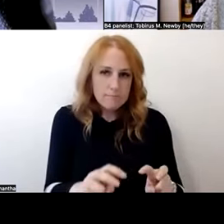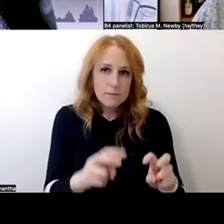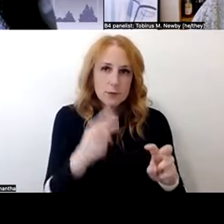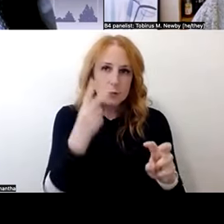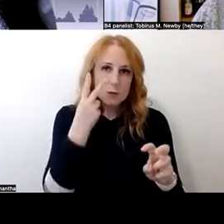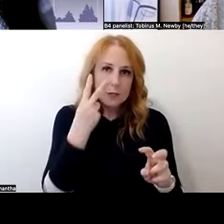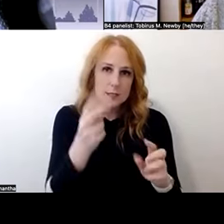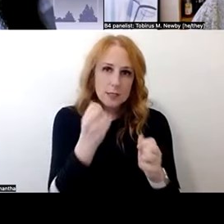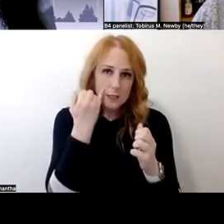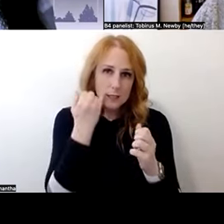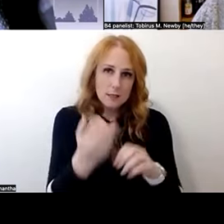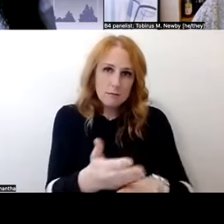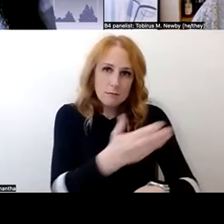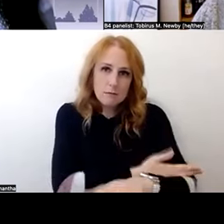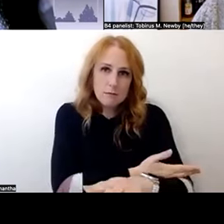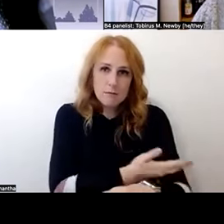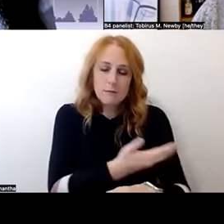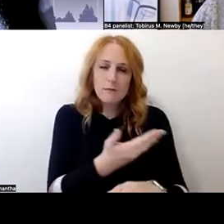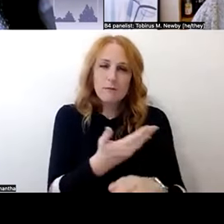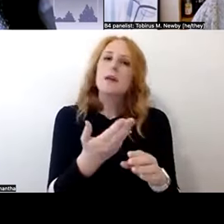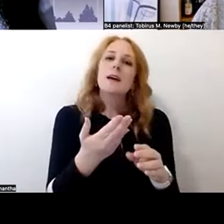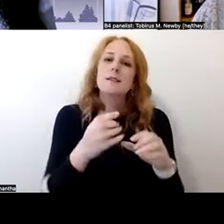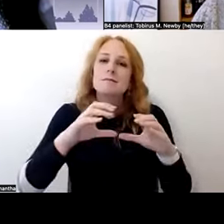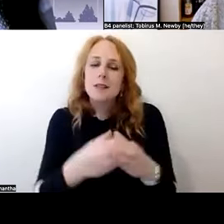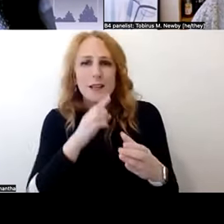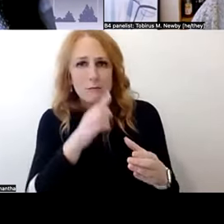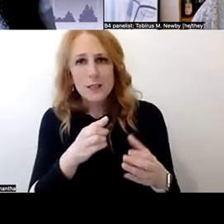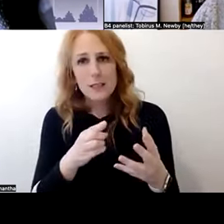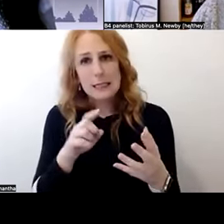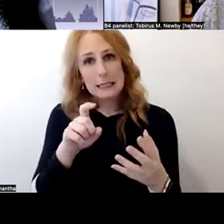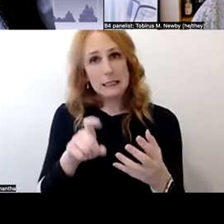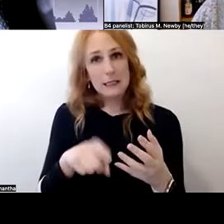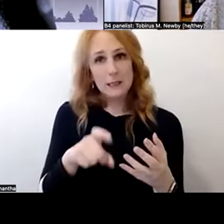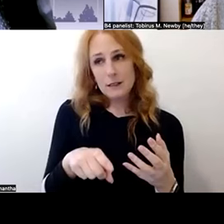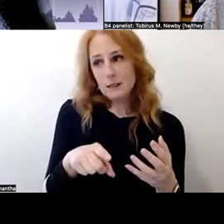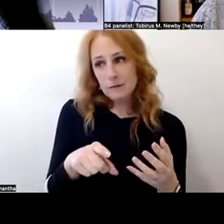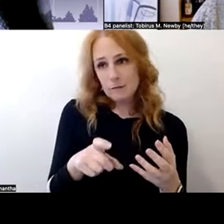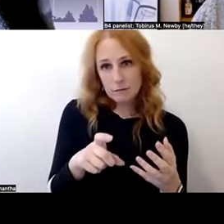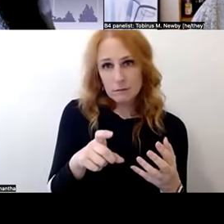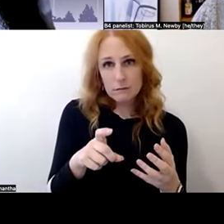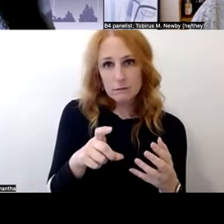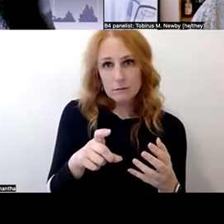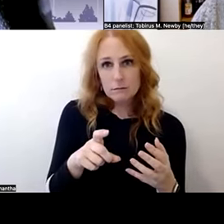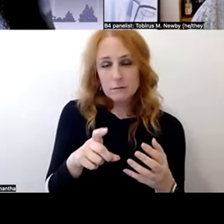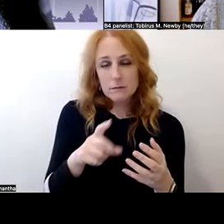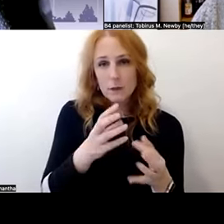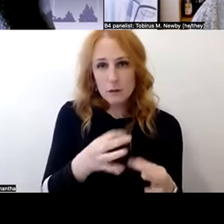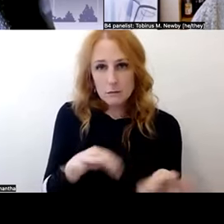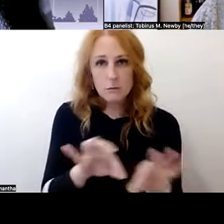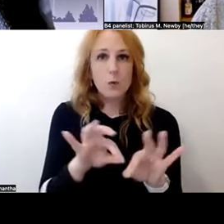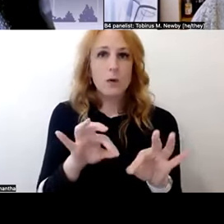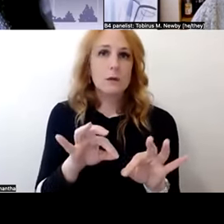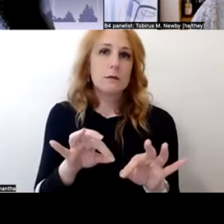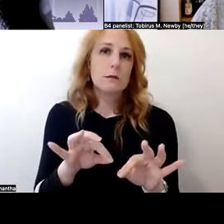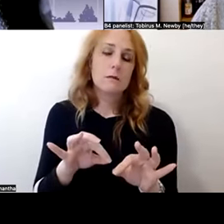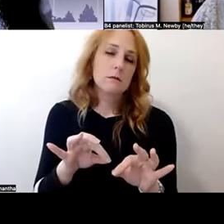have a stake in carcerality and in viral media. And I think it would be helpful to divorce ourselves as a campus from that,